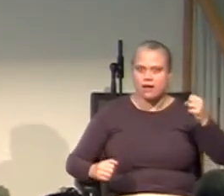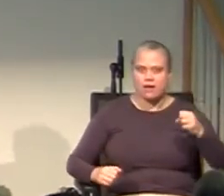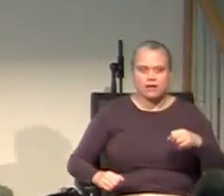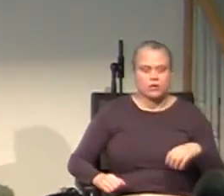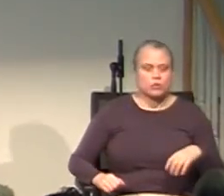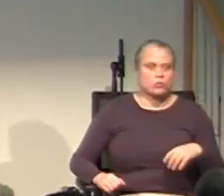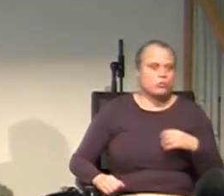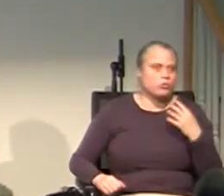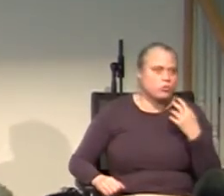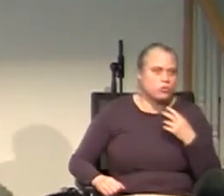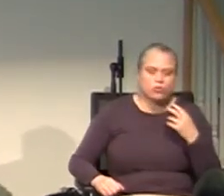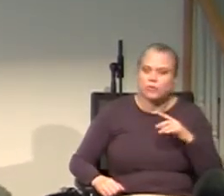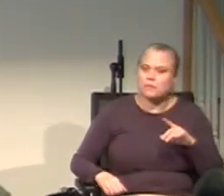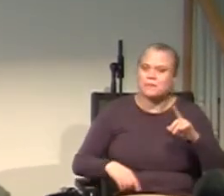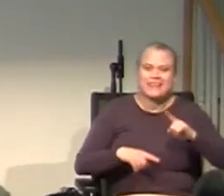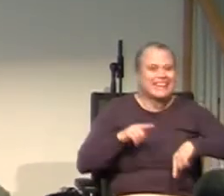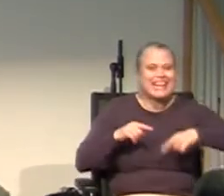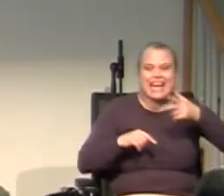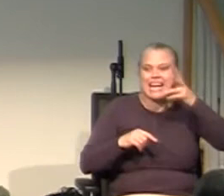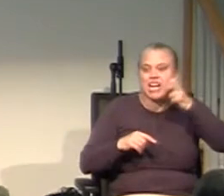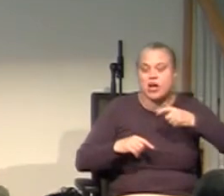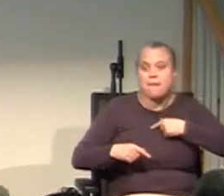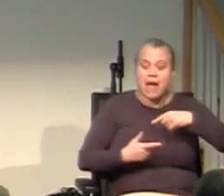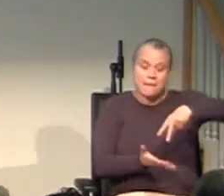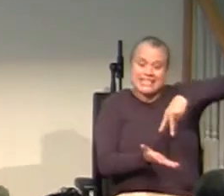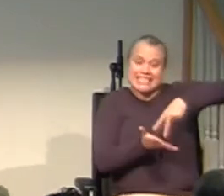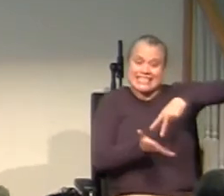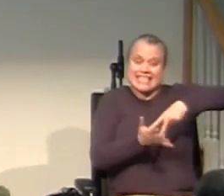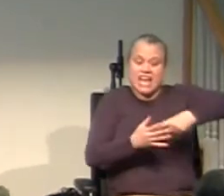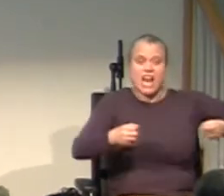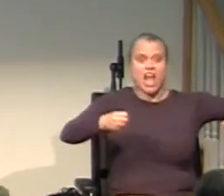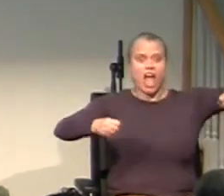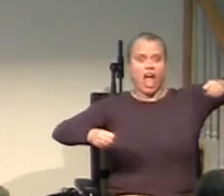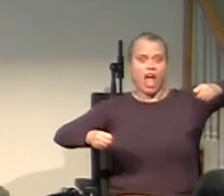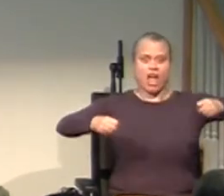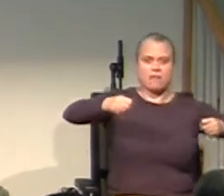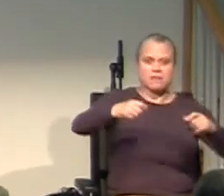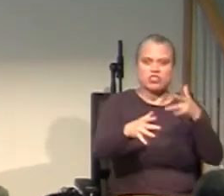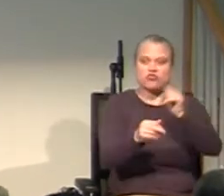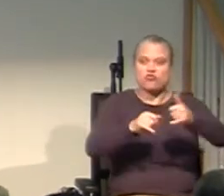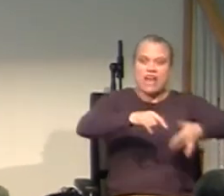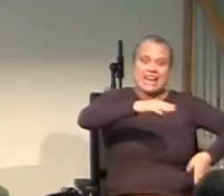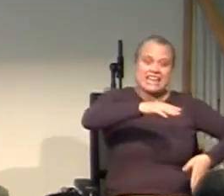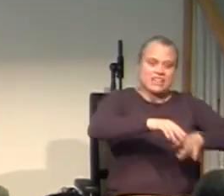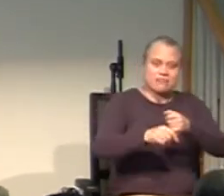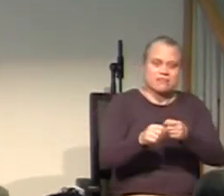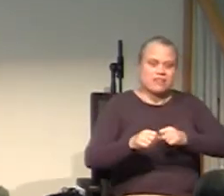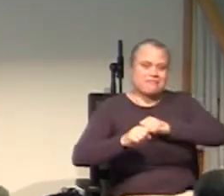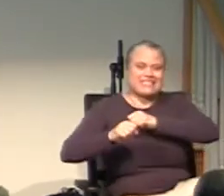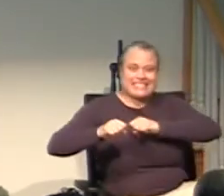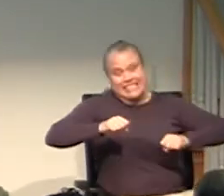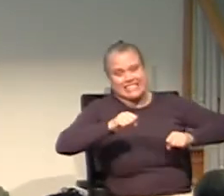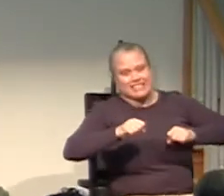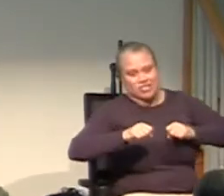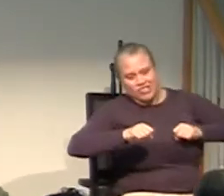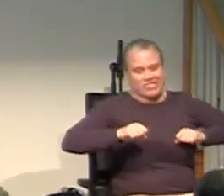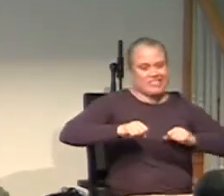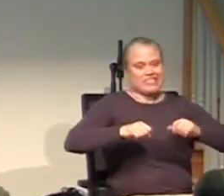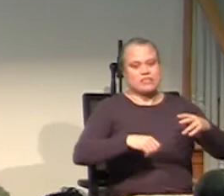beep. They couldn't hear me. I was standing up in that thing, so I tried to kick the door open. It was jammed, and I couldn't do